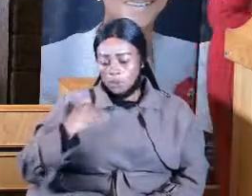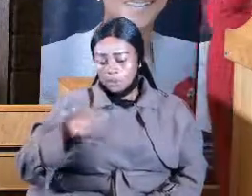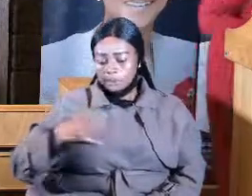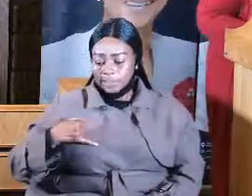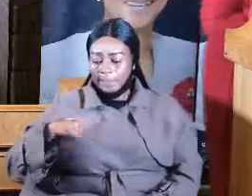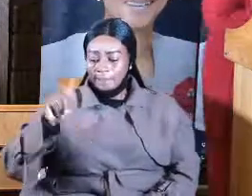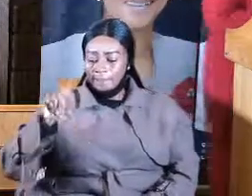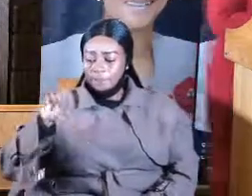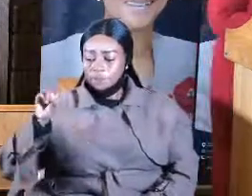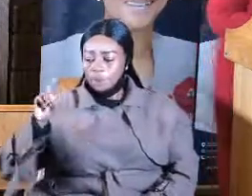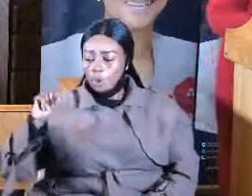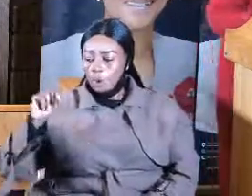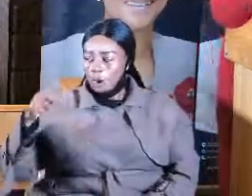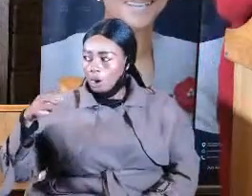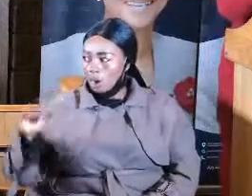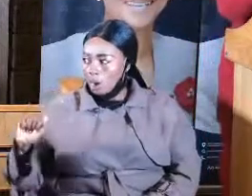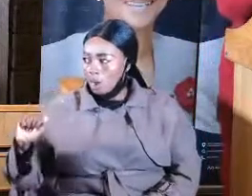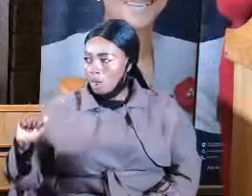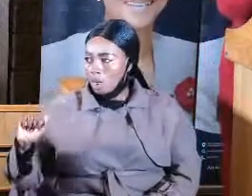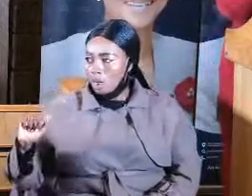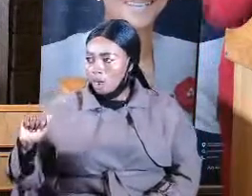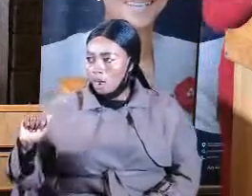ma'am.